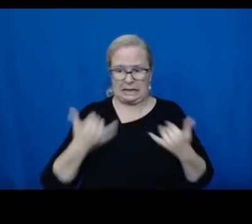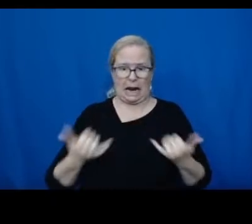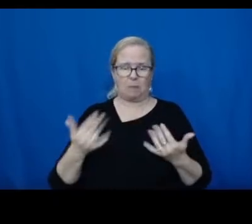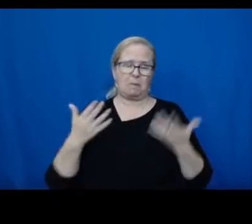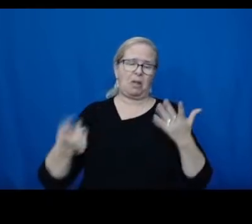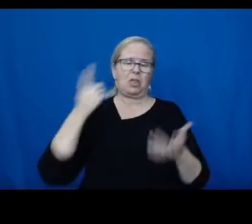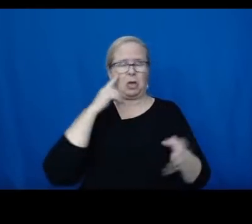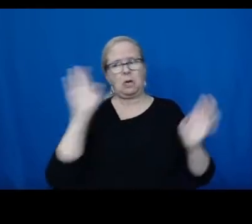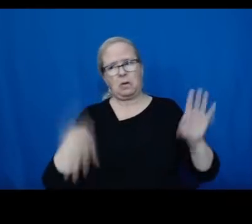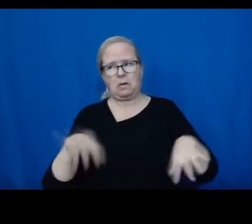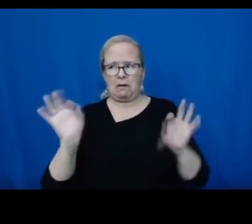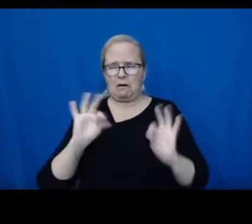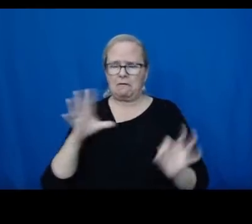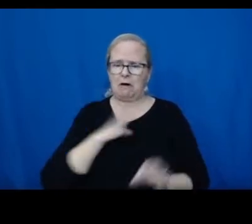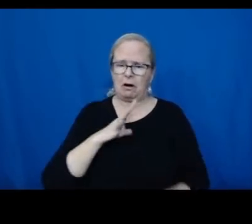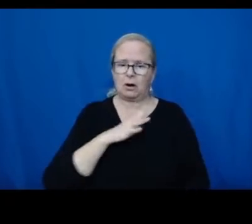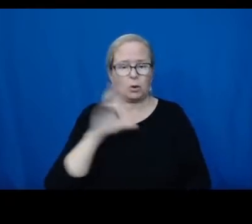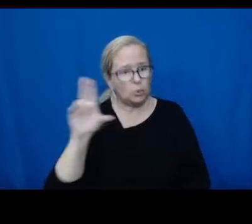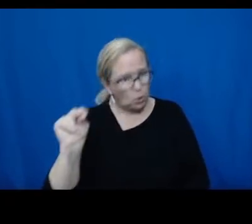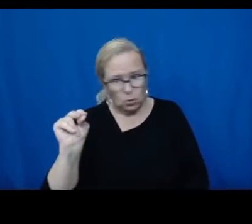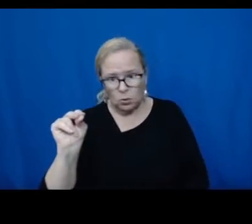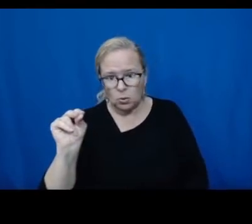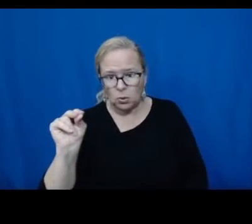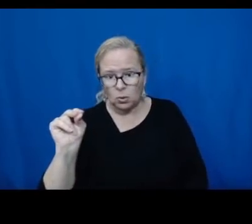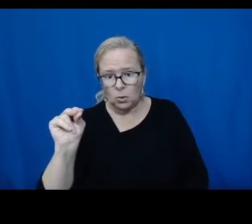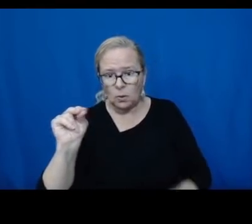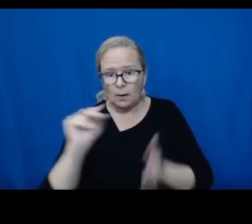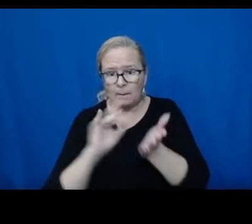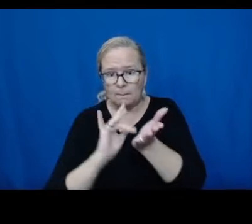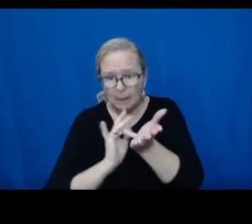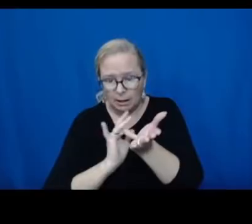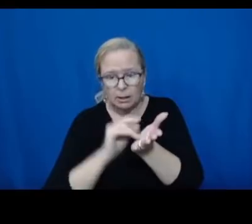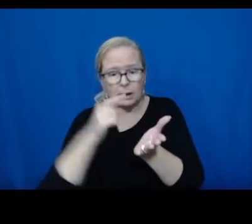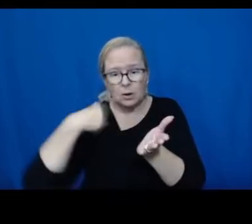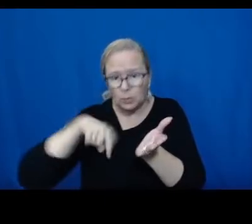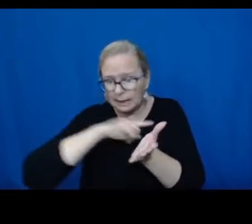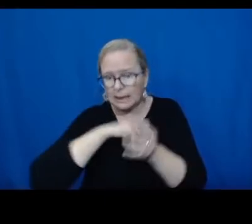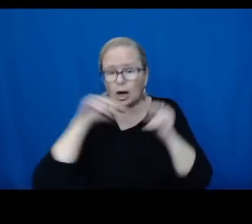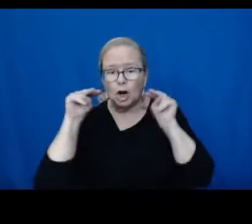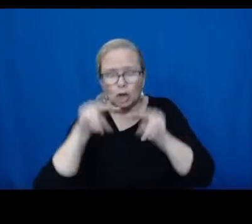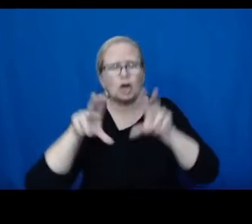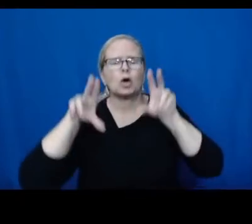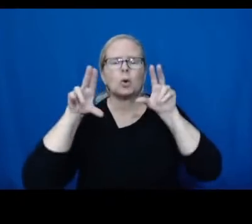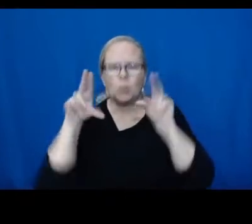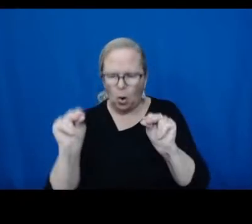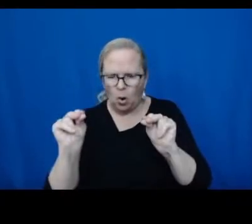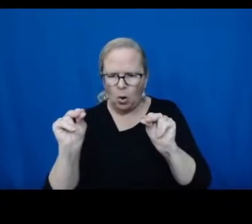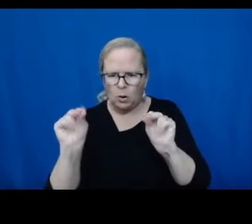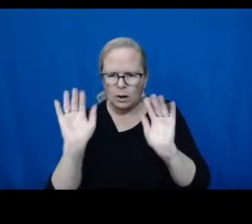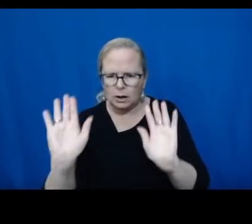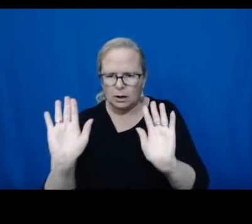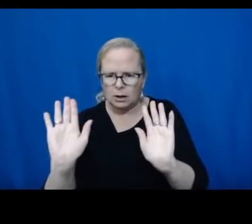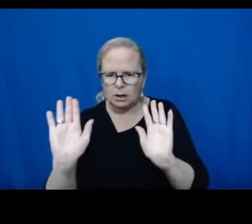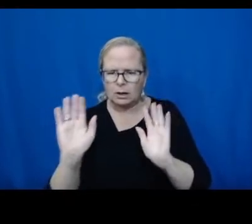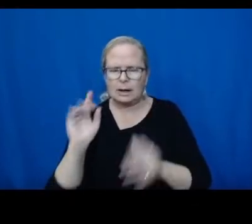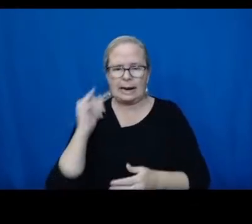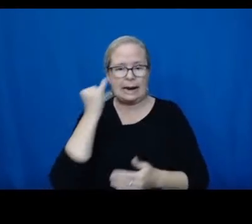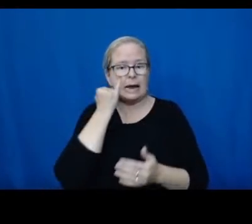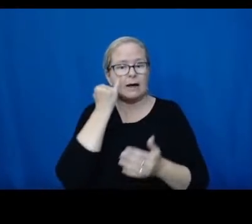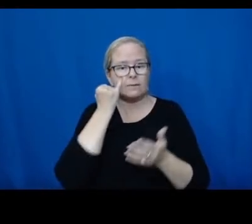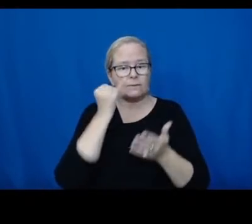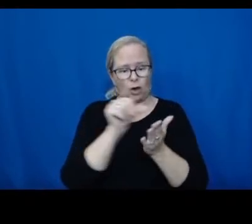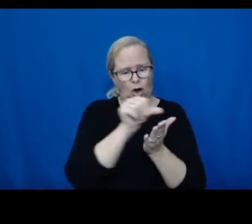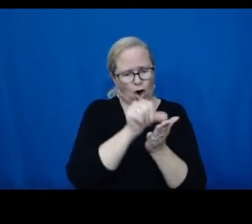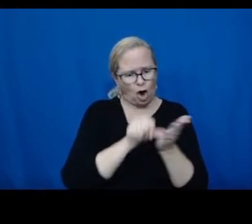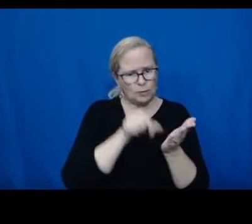assumption that things that are new to us are probably fine. So just that really sticks out to me as